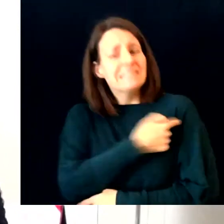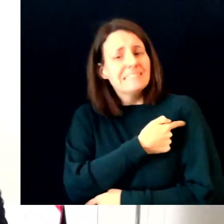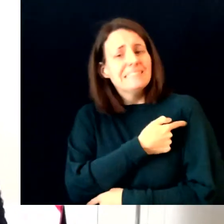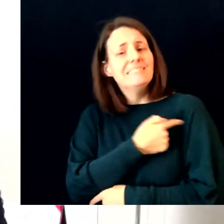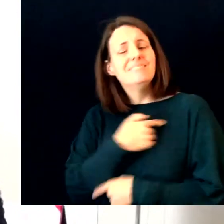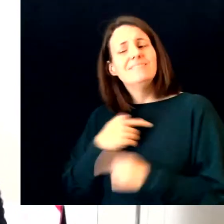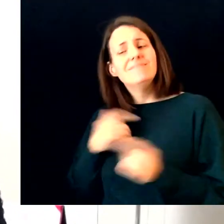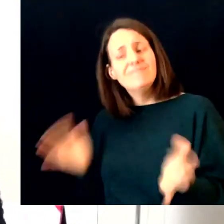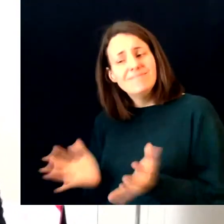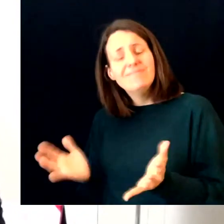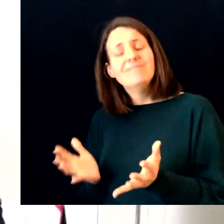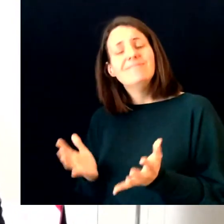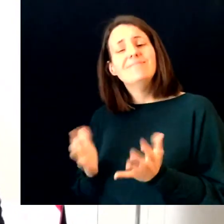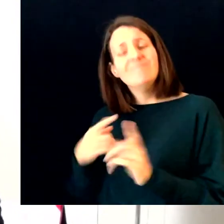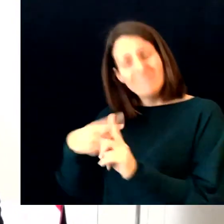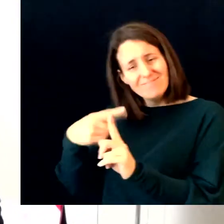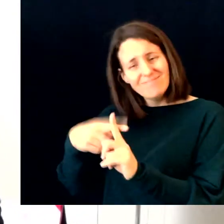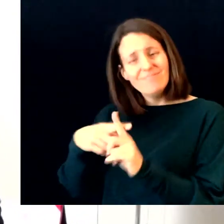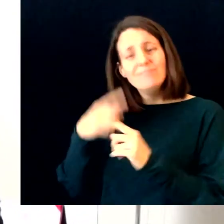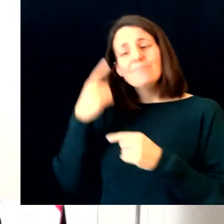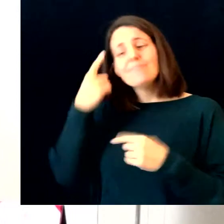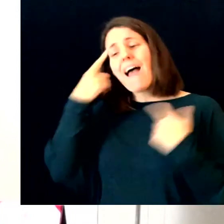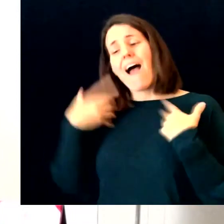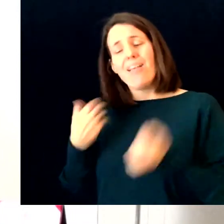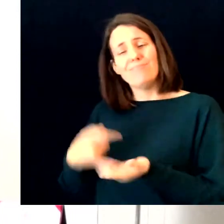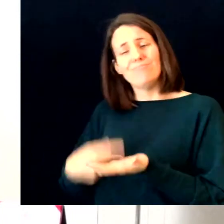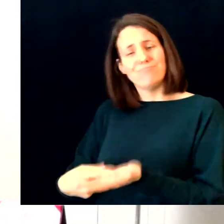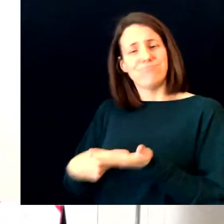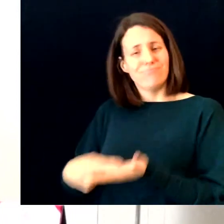over to our next presenter. Thank you so much.